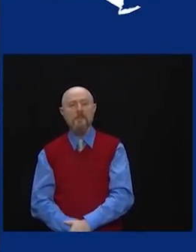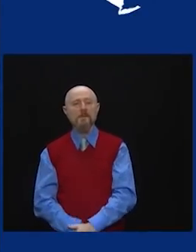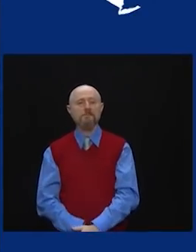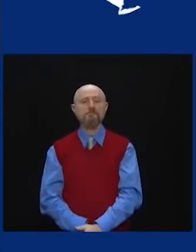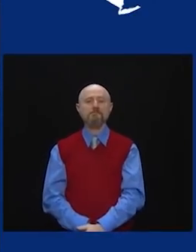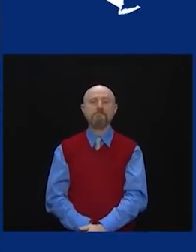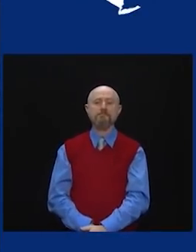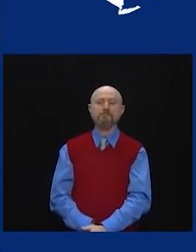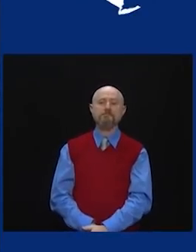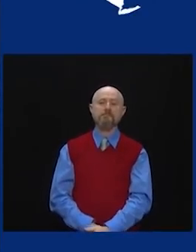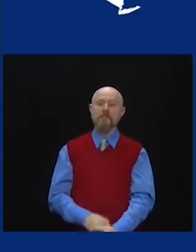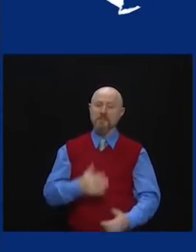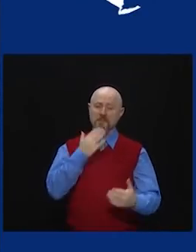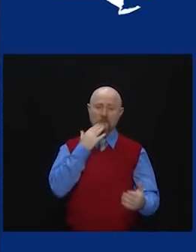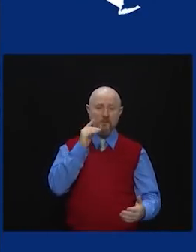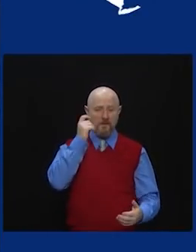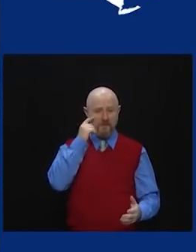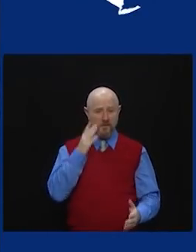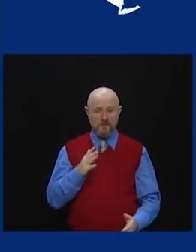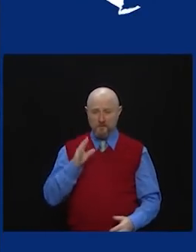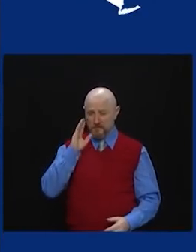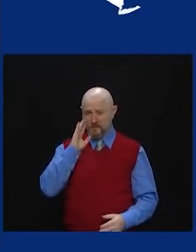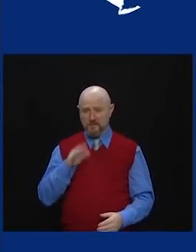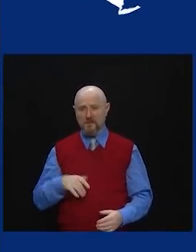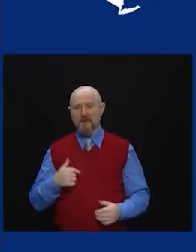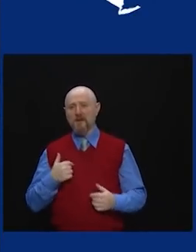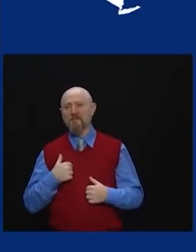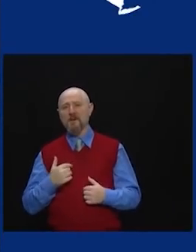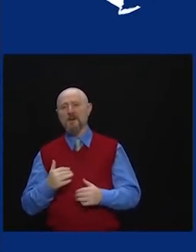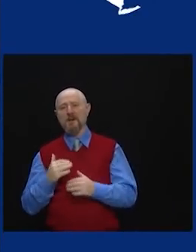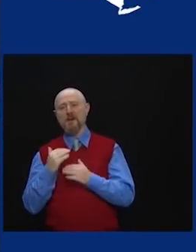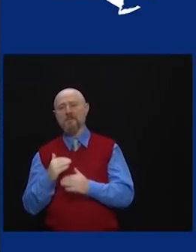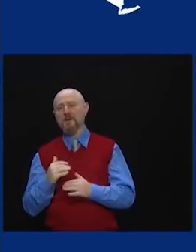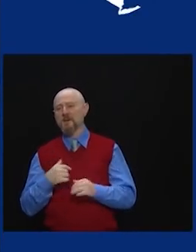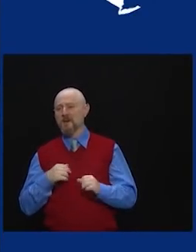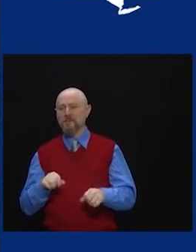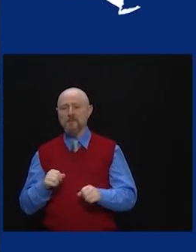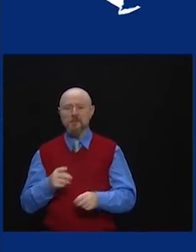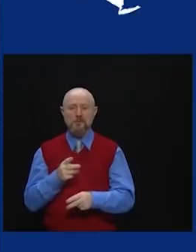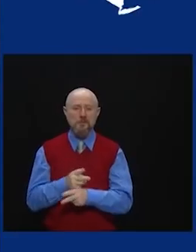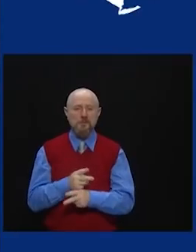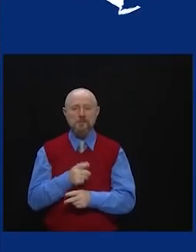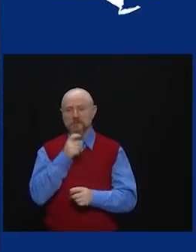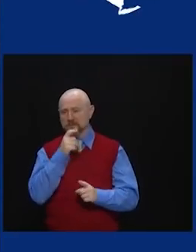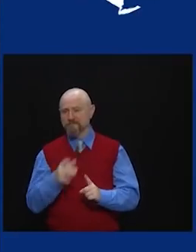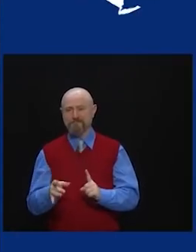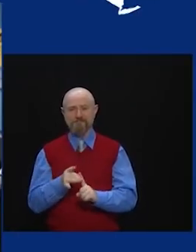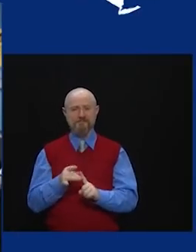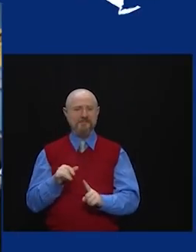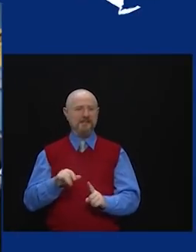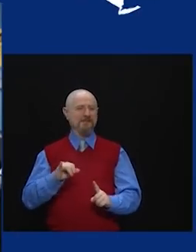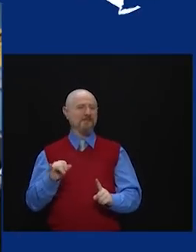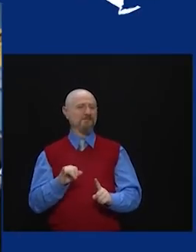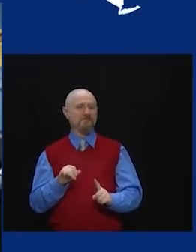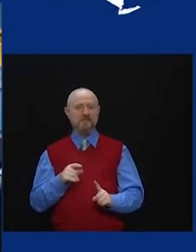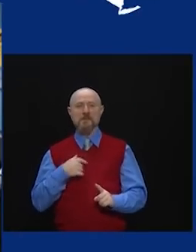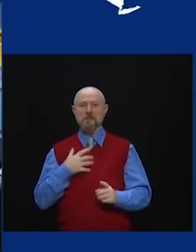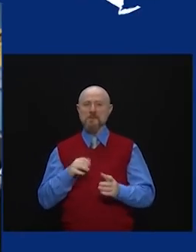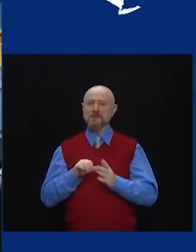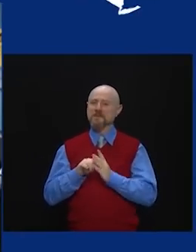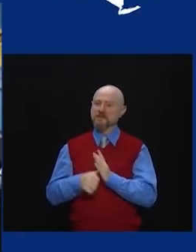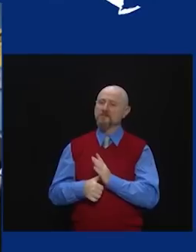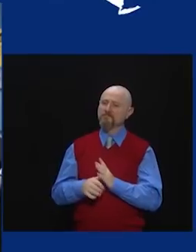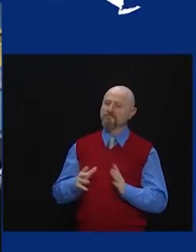are infected. That's why we keep focusing on the importance of getting vaccinated. Being vaccinated and boosted are the best ways